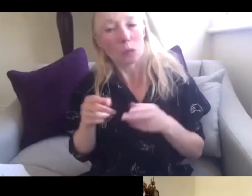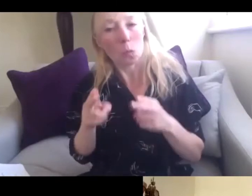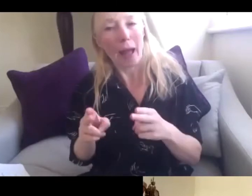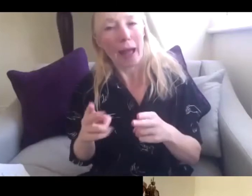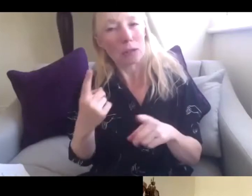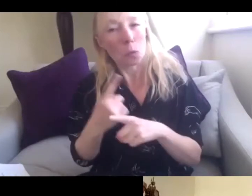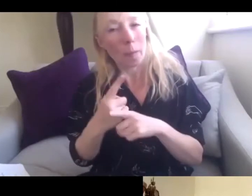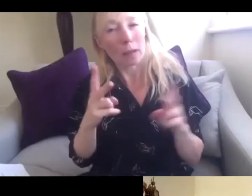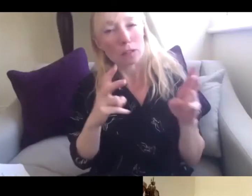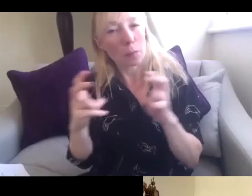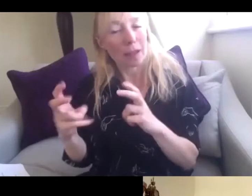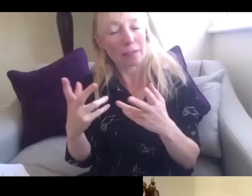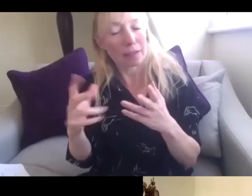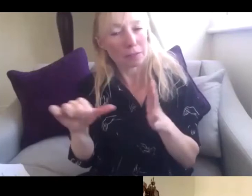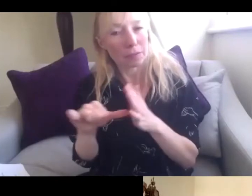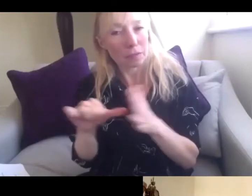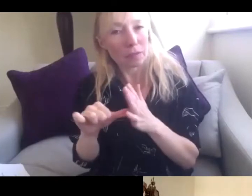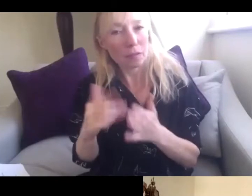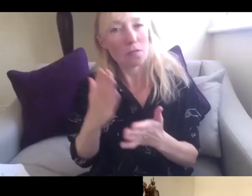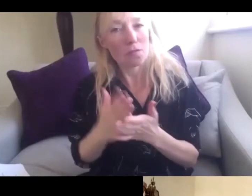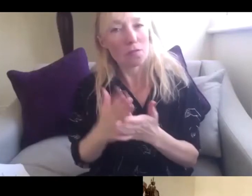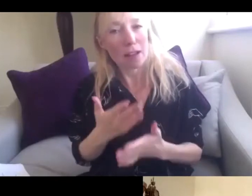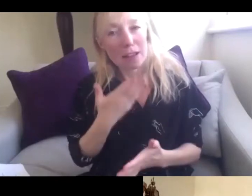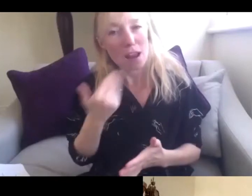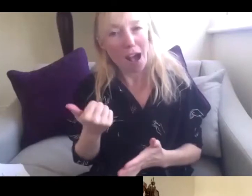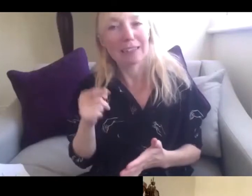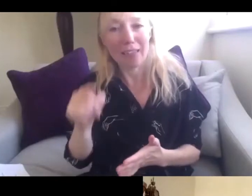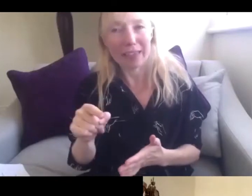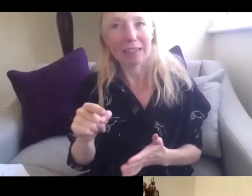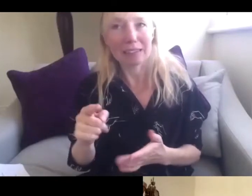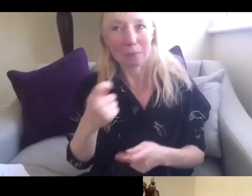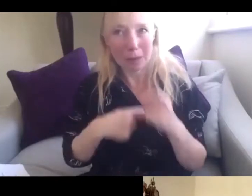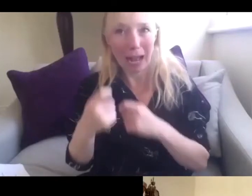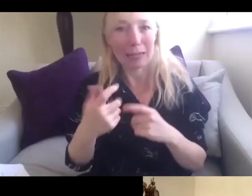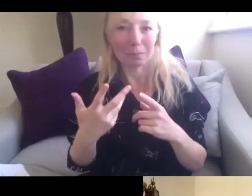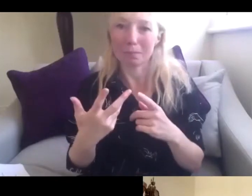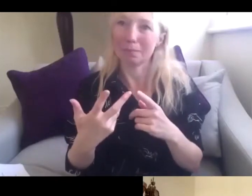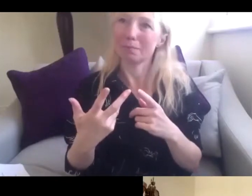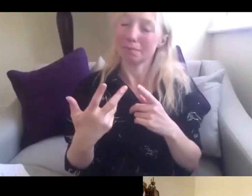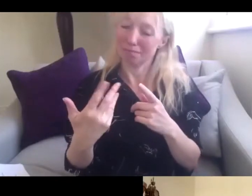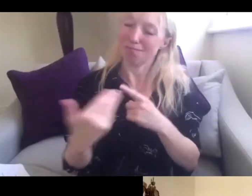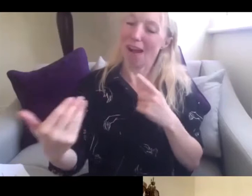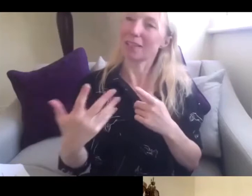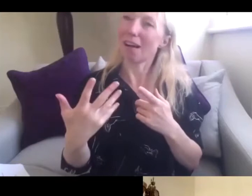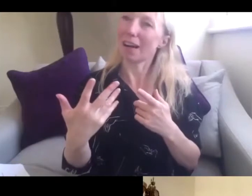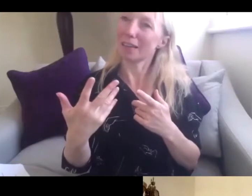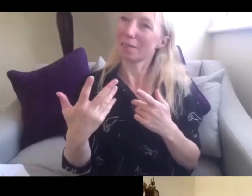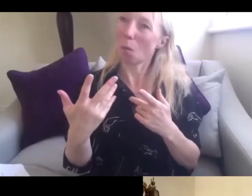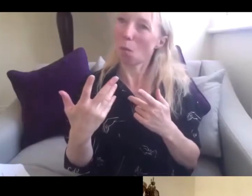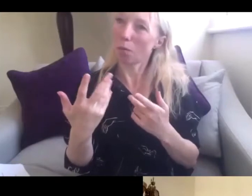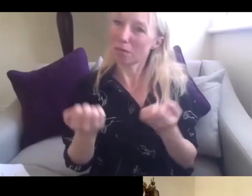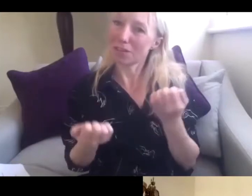So it's really nice to feel like this translated into, you know, where the jury's thoughts and stuff. So yeah, it's nice.